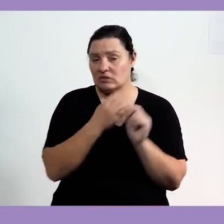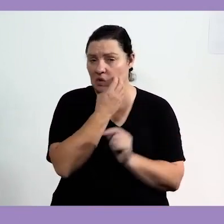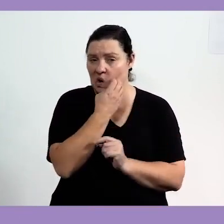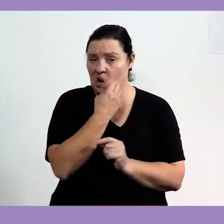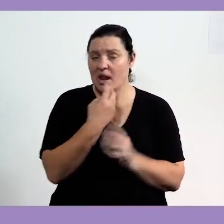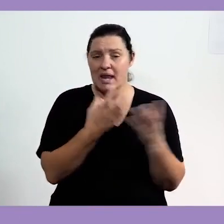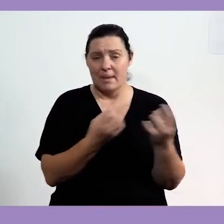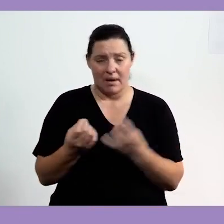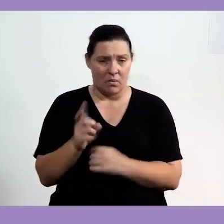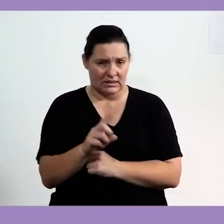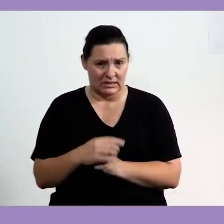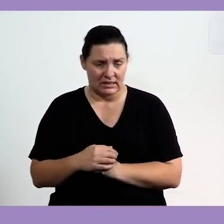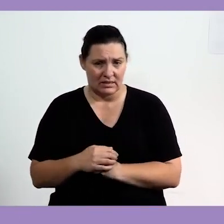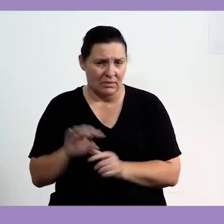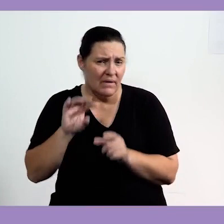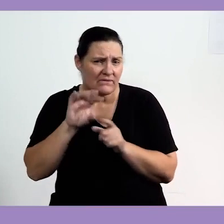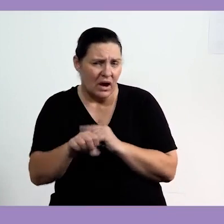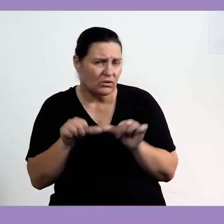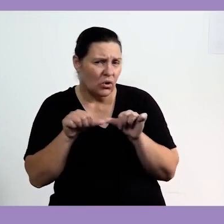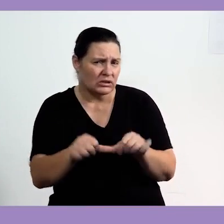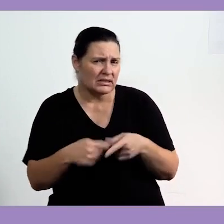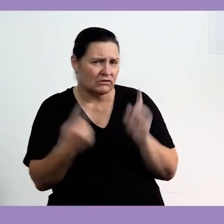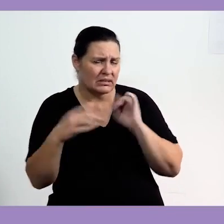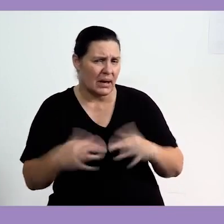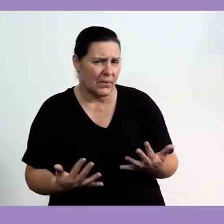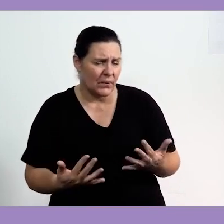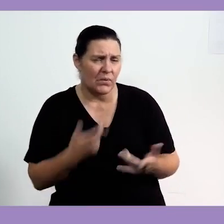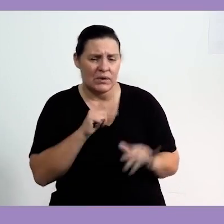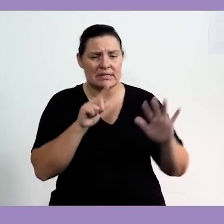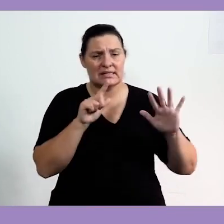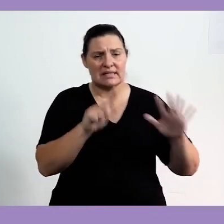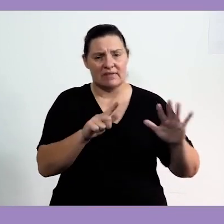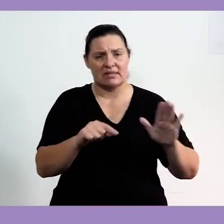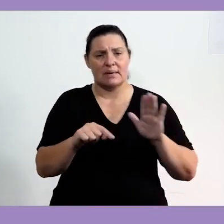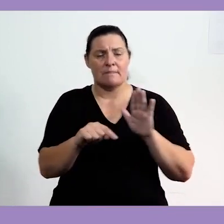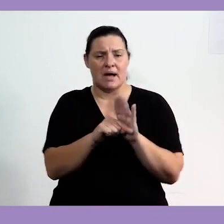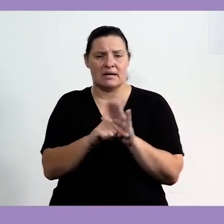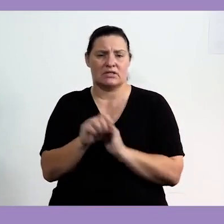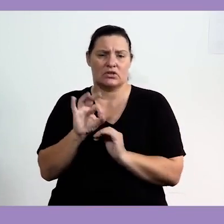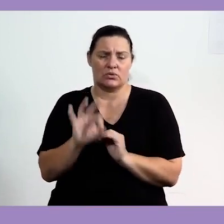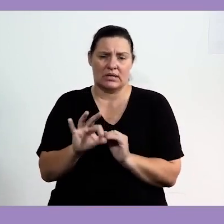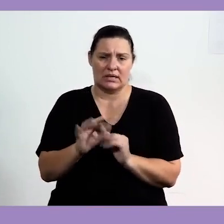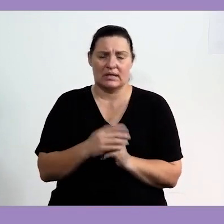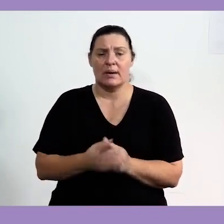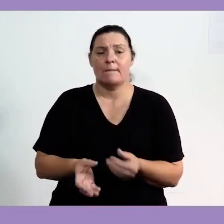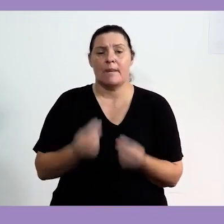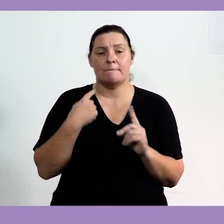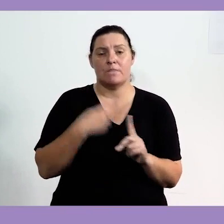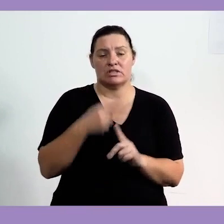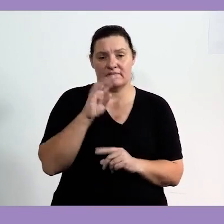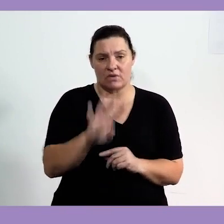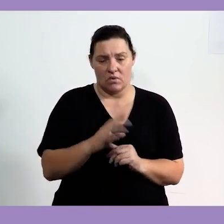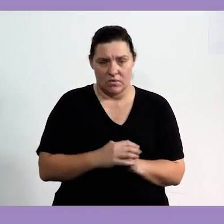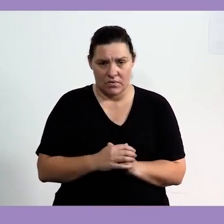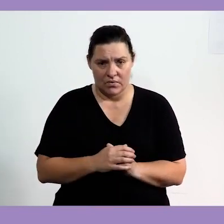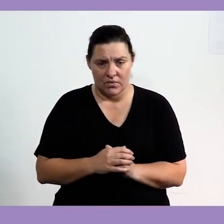constant difference between these numbers? Remember how we find the constant difference? We are going to say 7 minus 3. That gives us